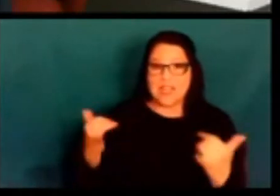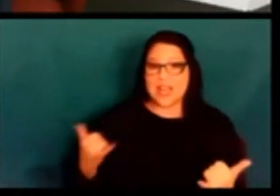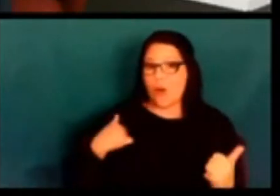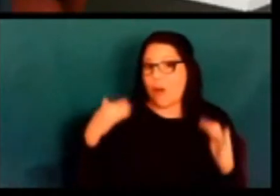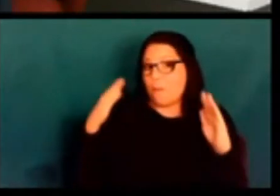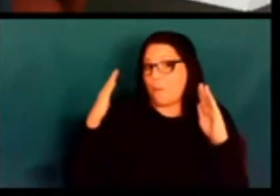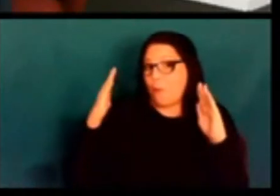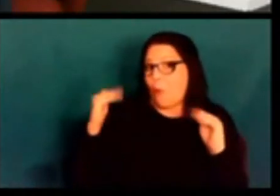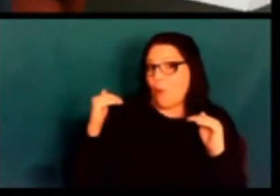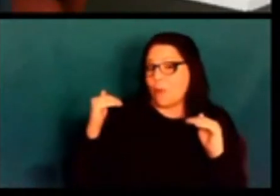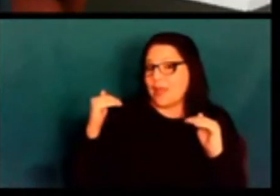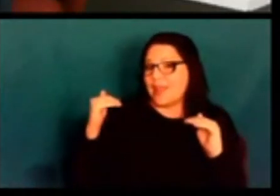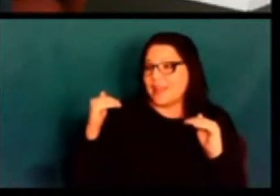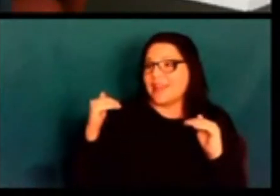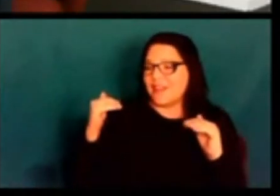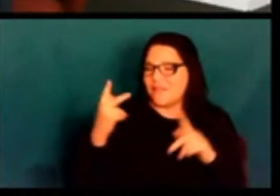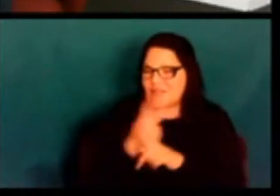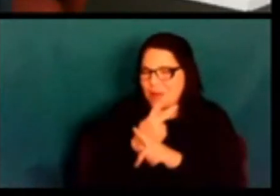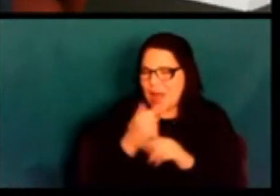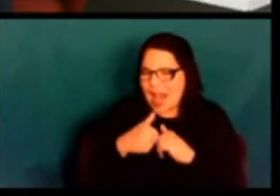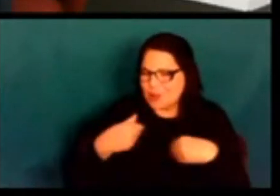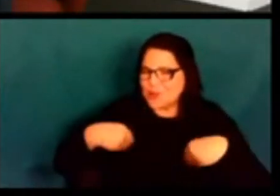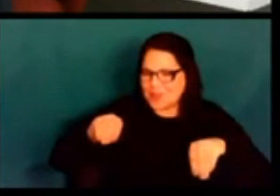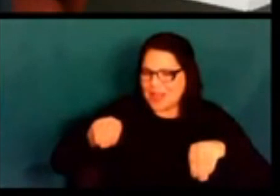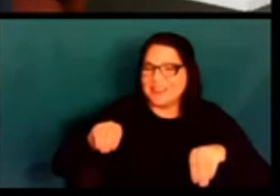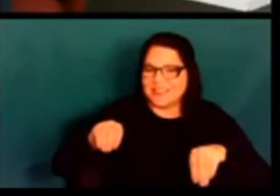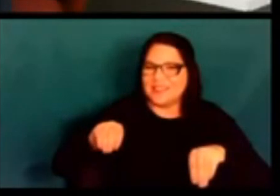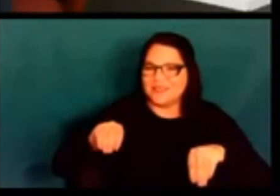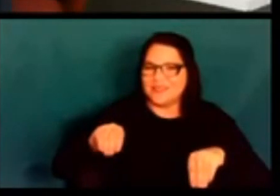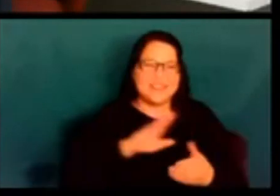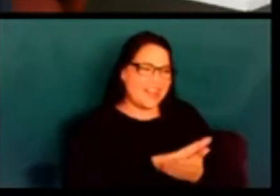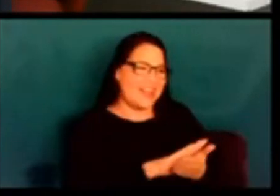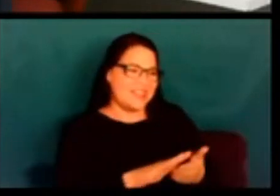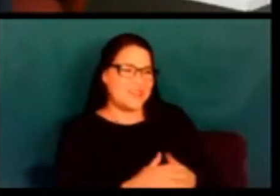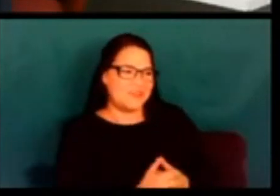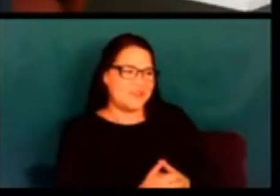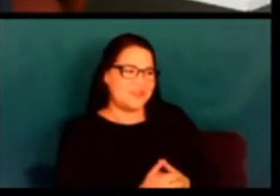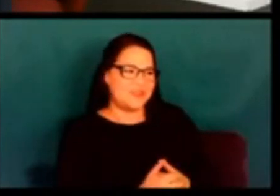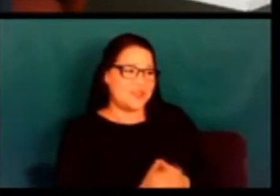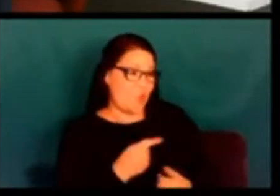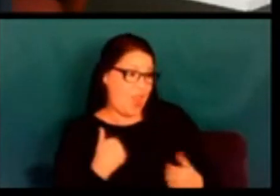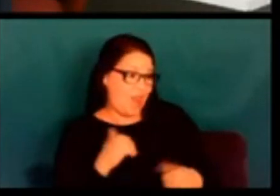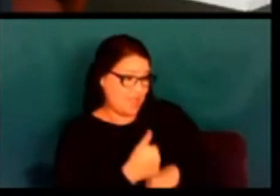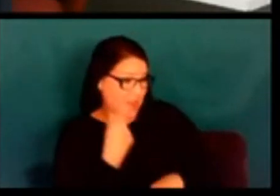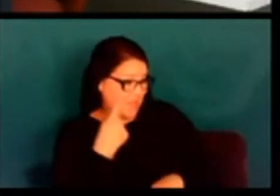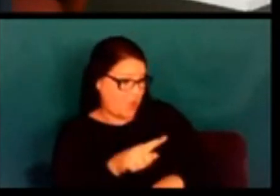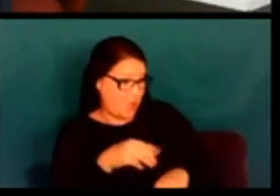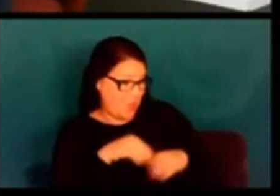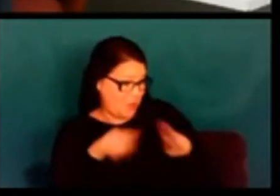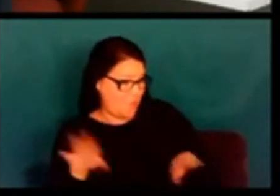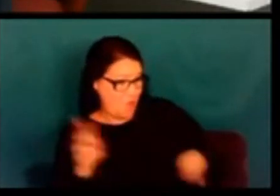that he'll help me figure out how to sell it. Nice. Right. You certainly have the setup for it already.